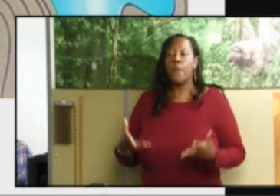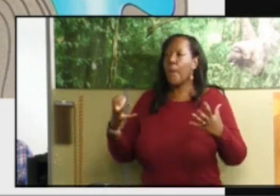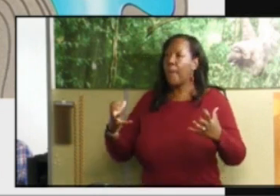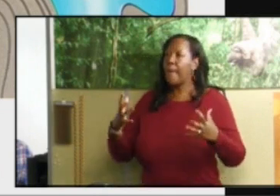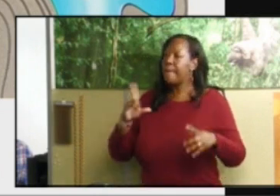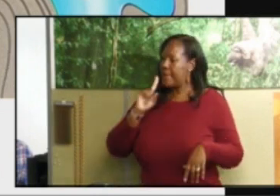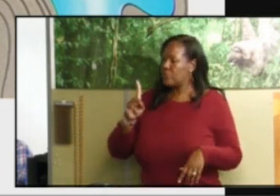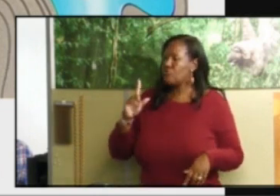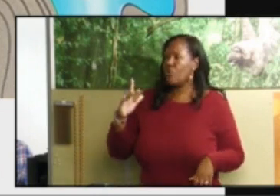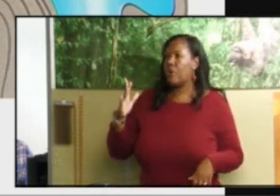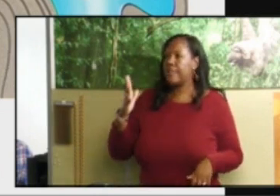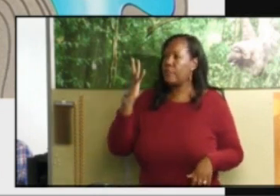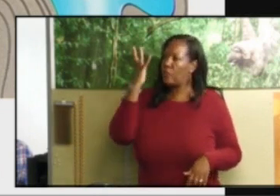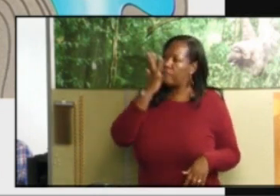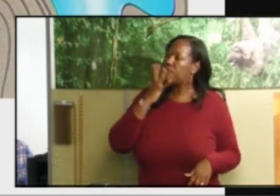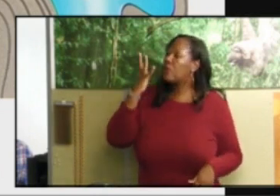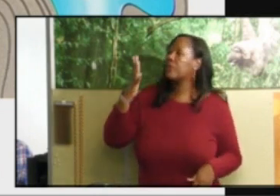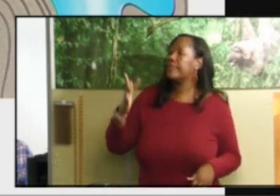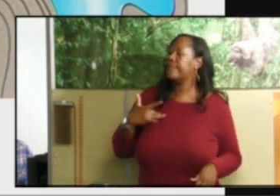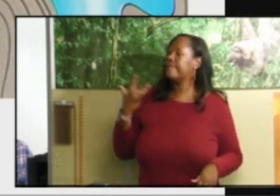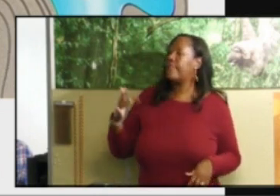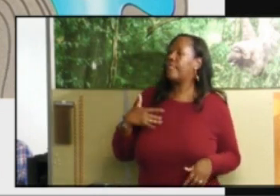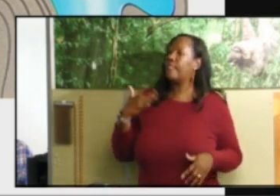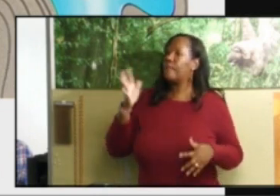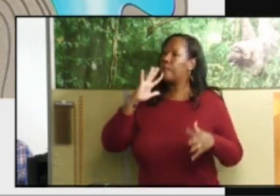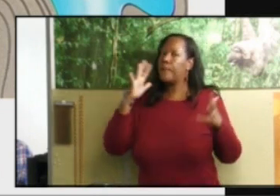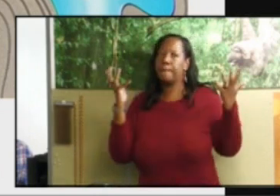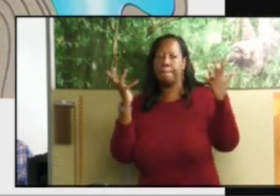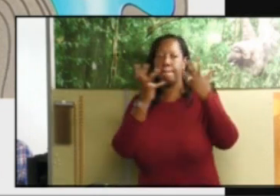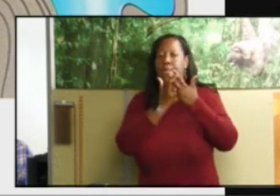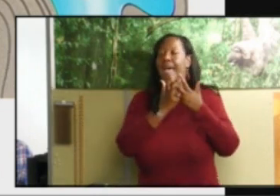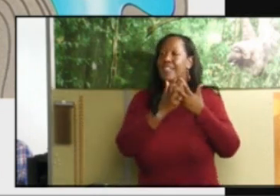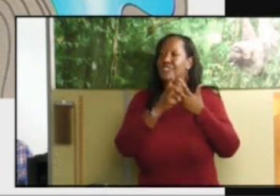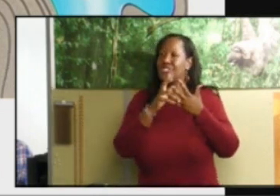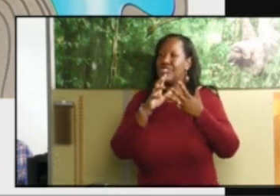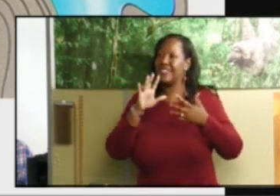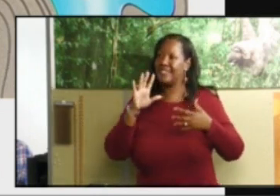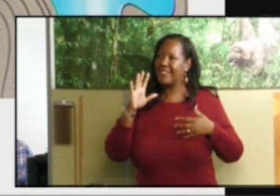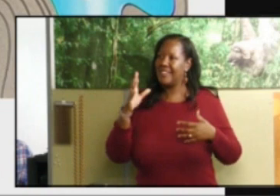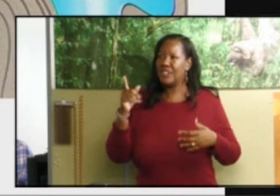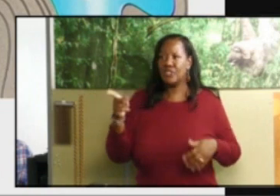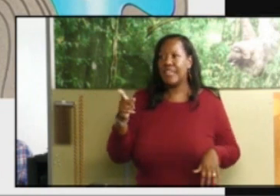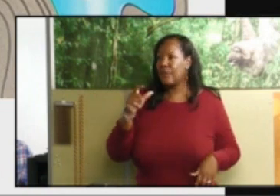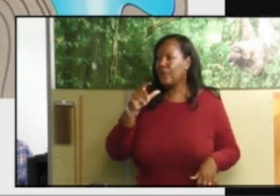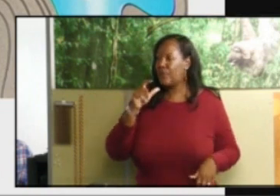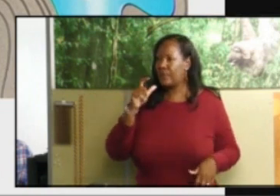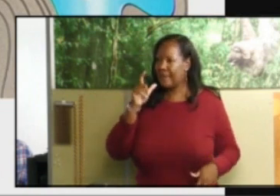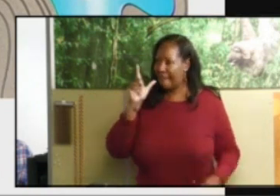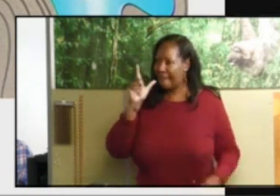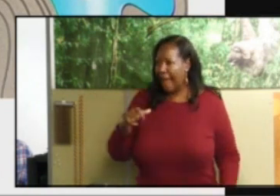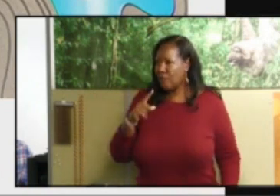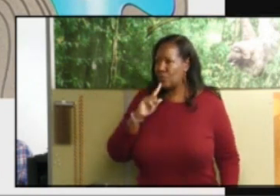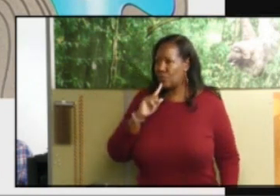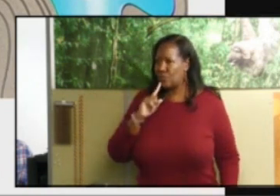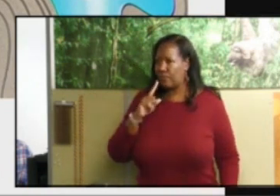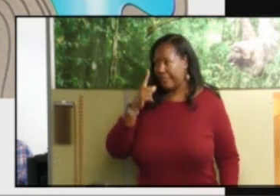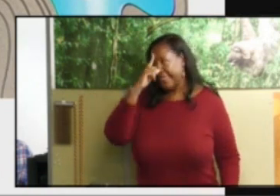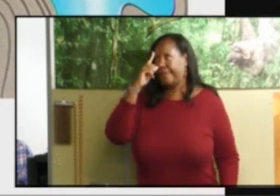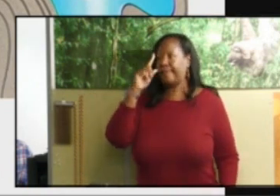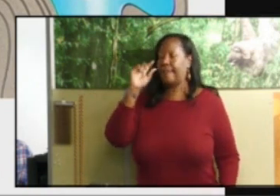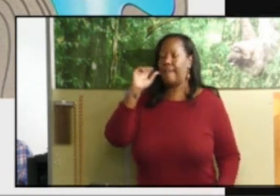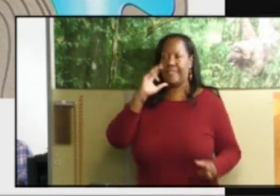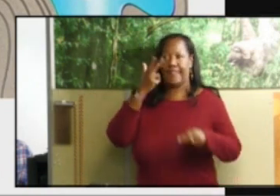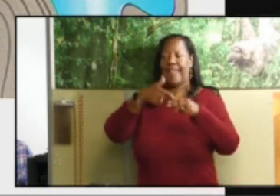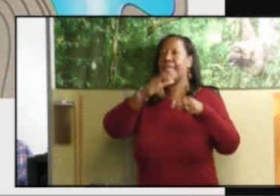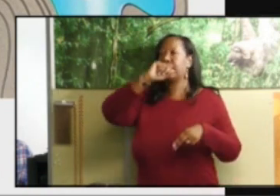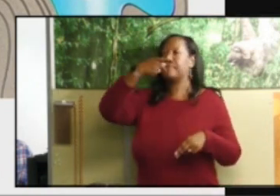of design elements in particular to match that spark, to just say it without having to literally say it.